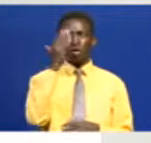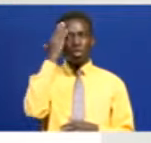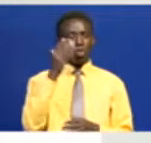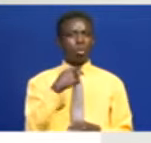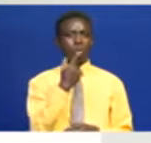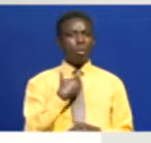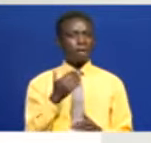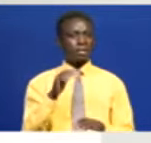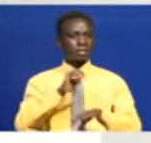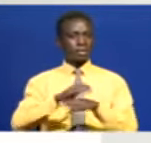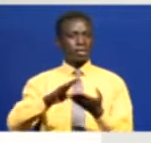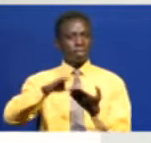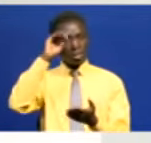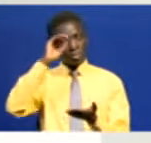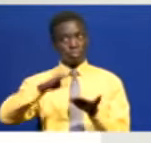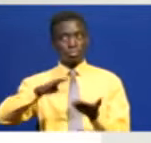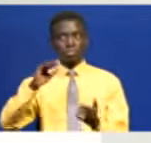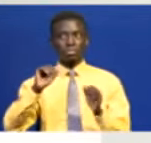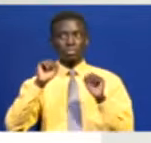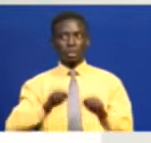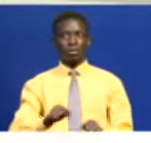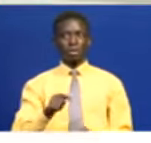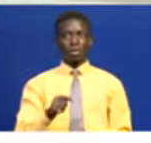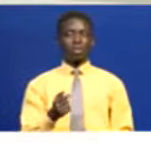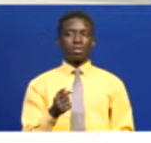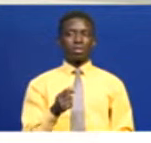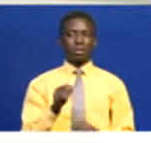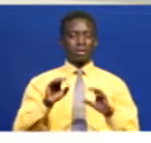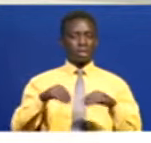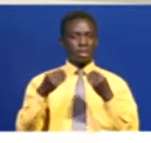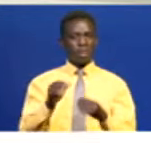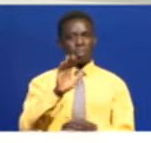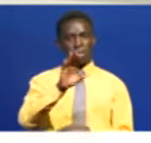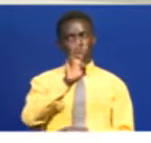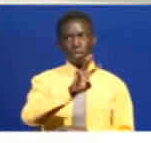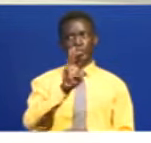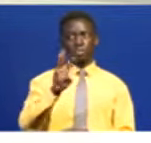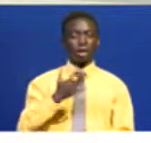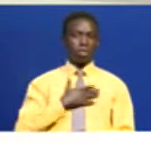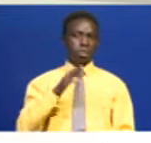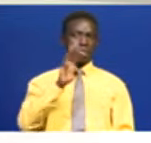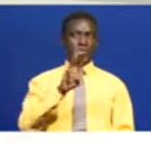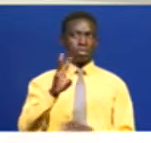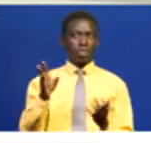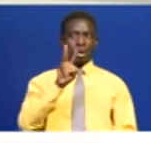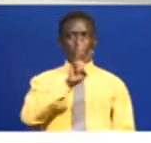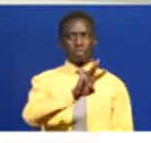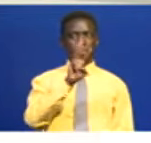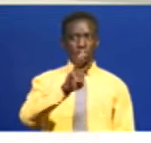more, We you are can even give them the website, your website. Our website is